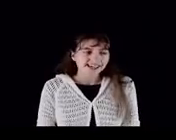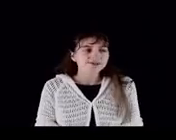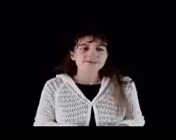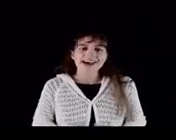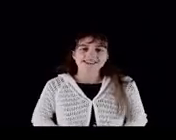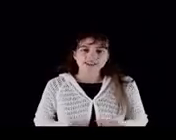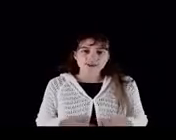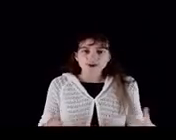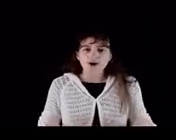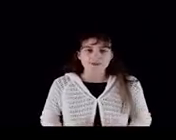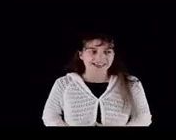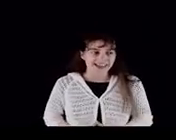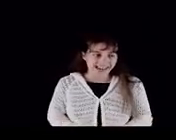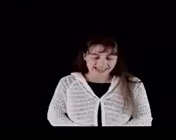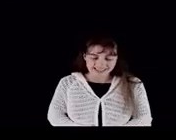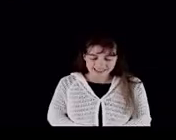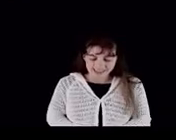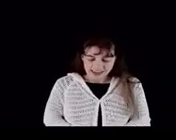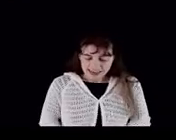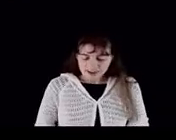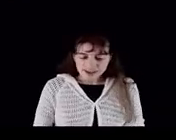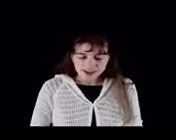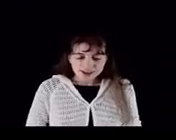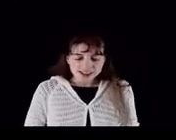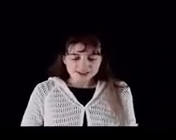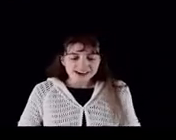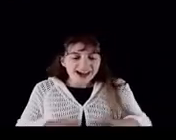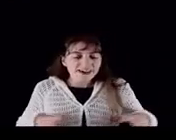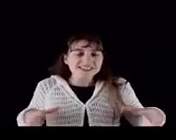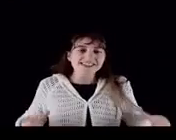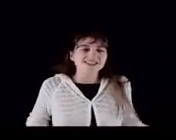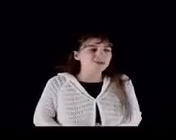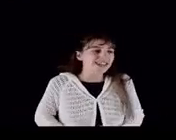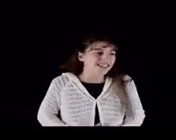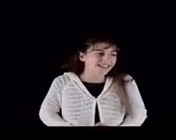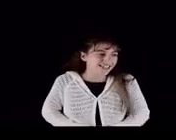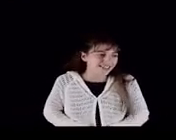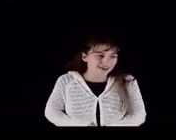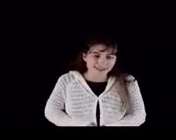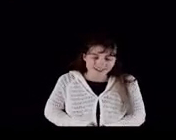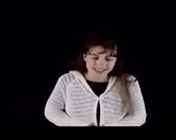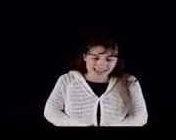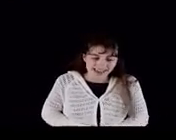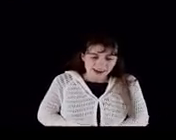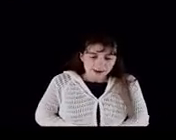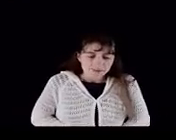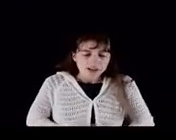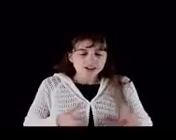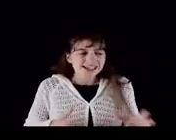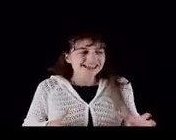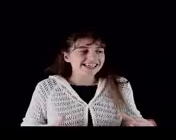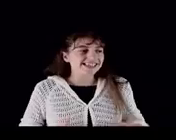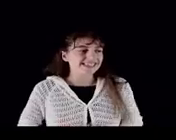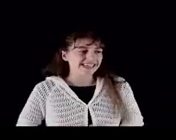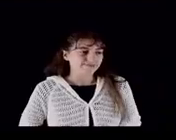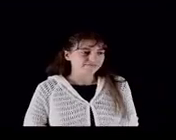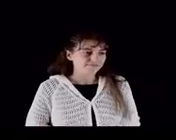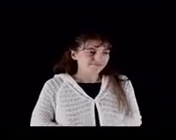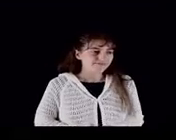you imagine that your home is like a light? And I would encourage you there, I have this illustration to share with you today. Look at this